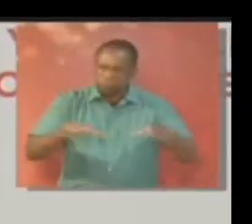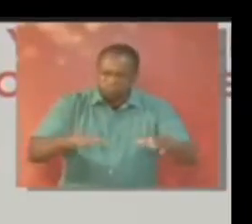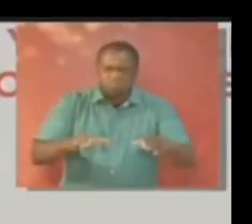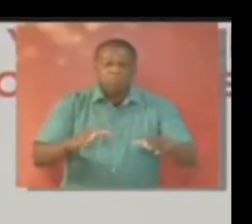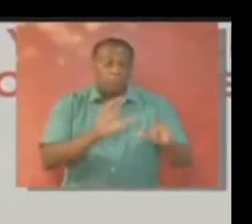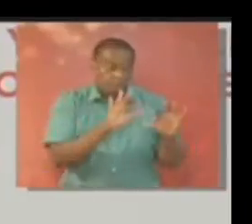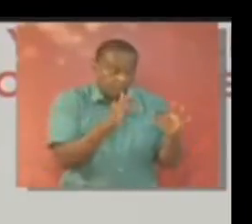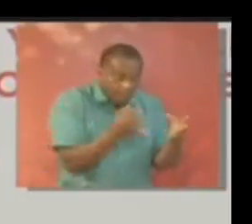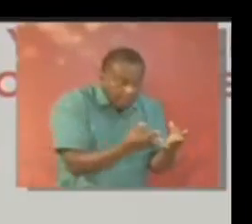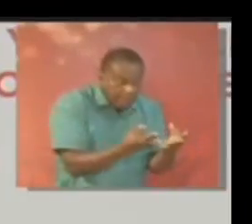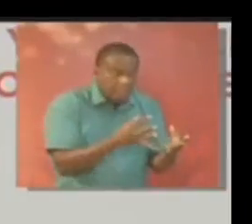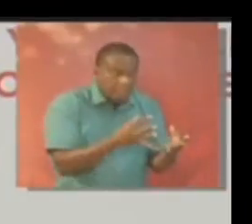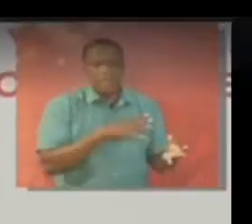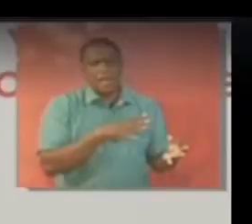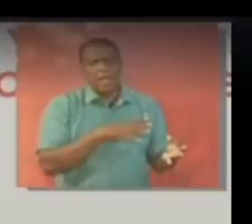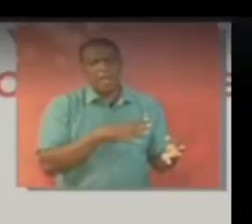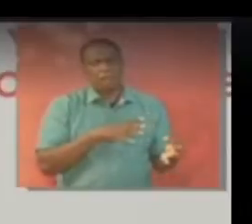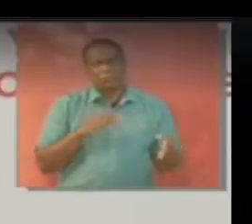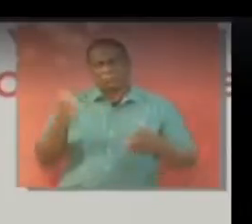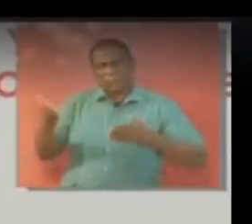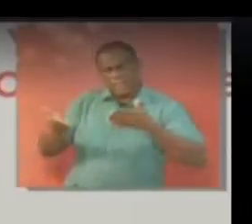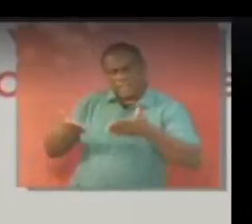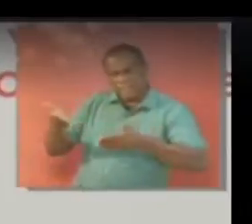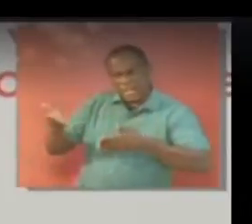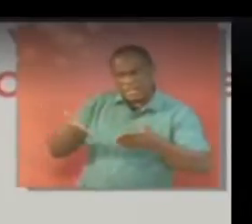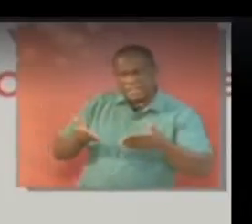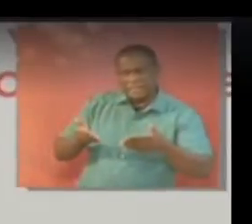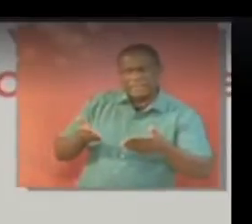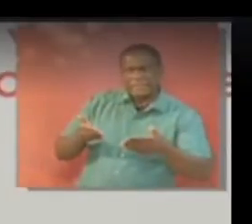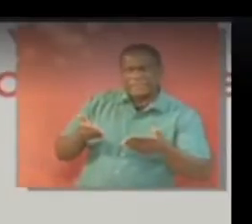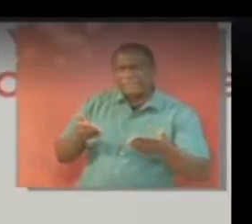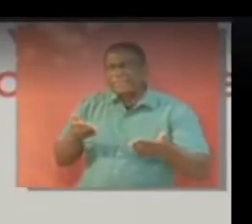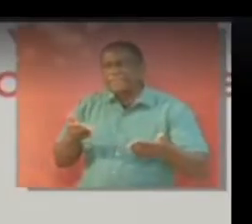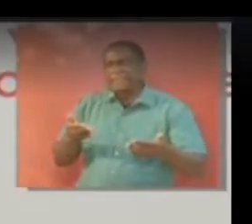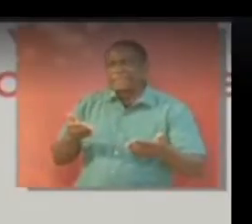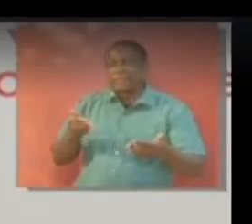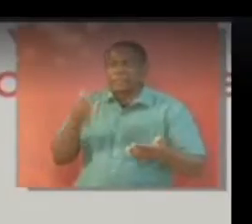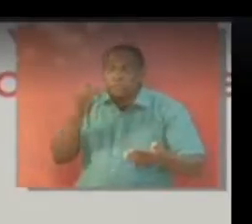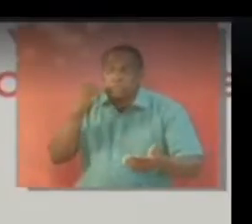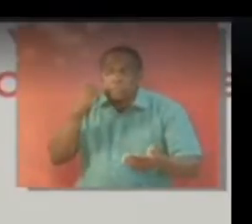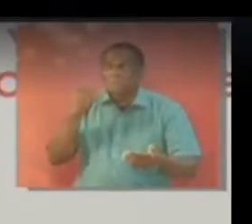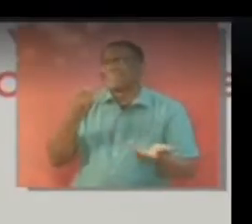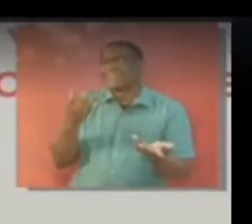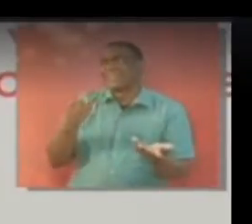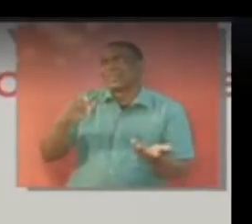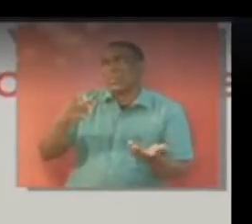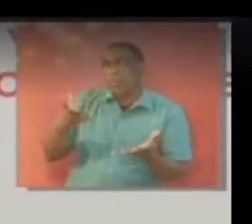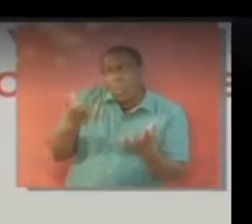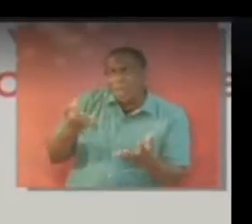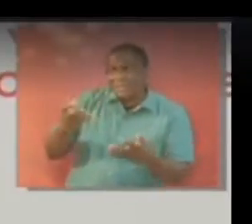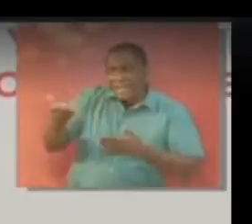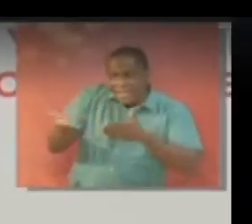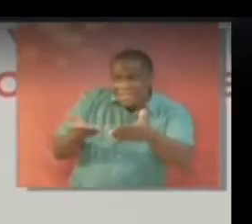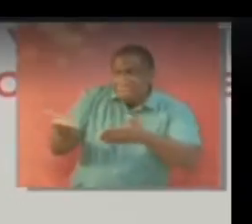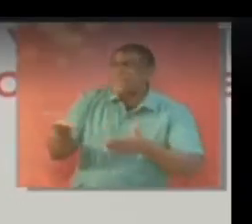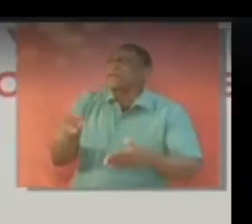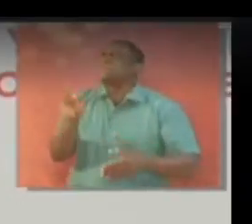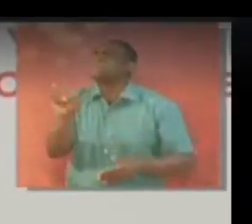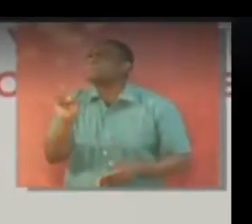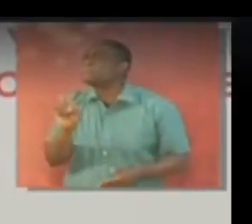you congregate and you invite 1 or 2 people home, please, as far as possible, wear your